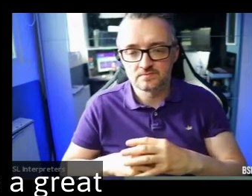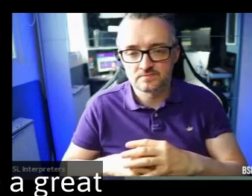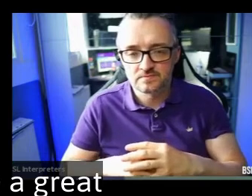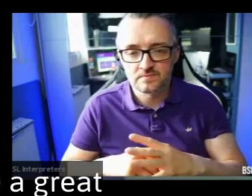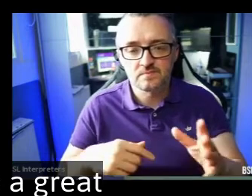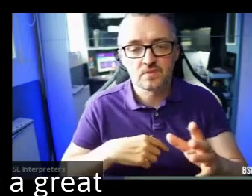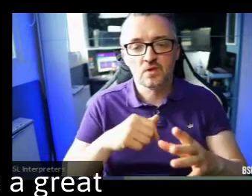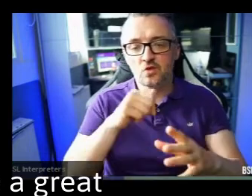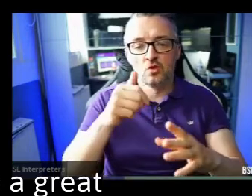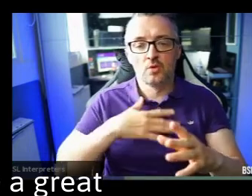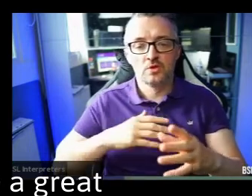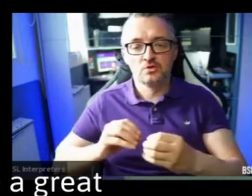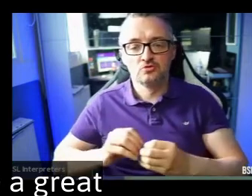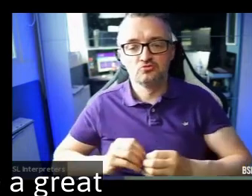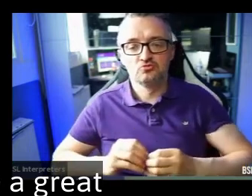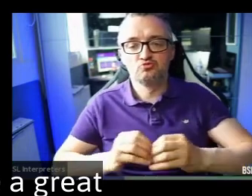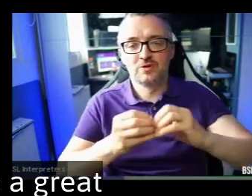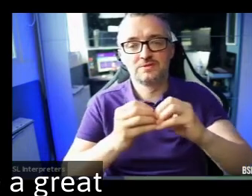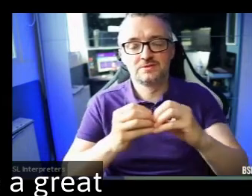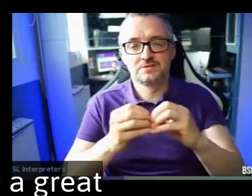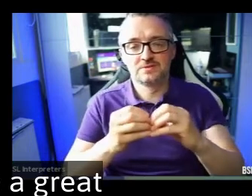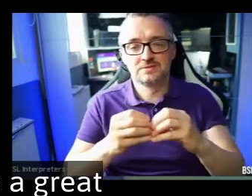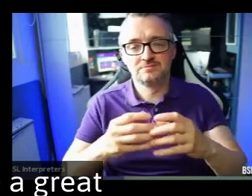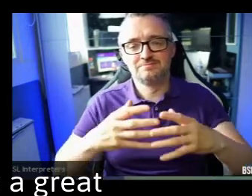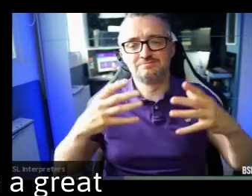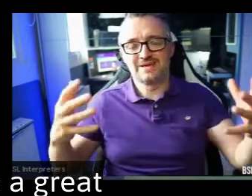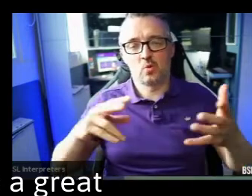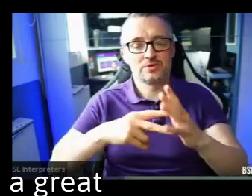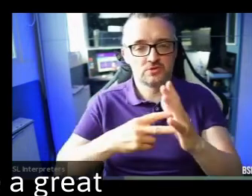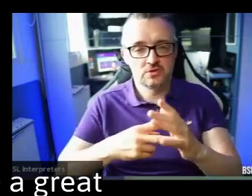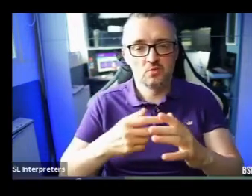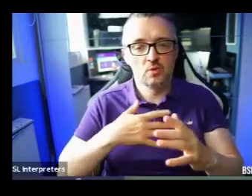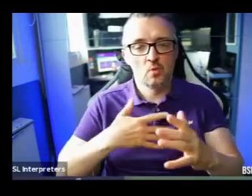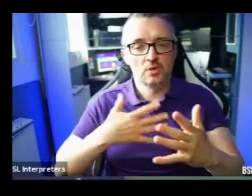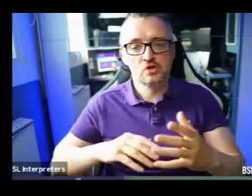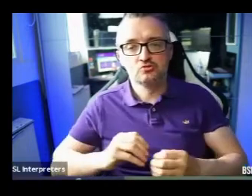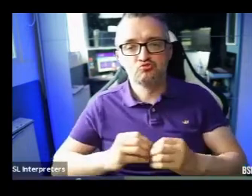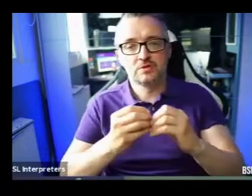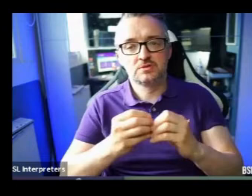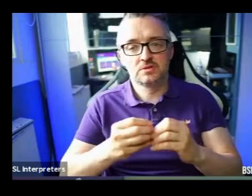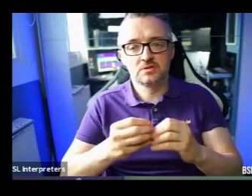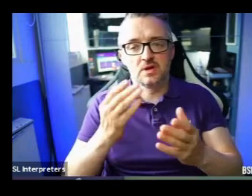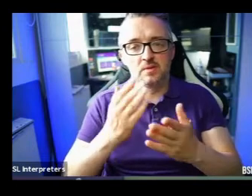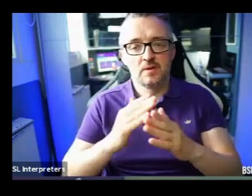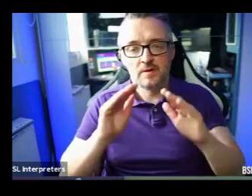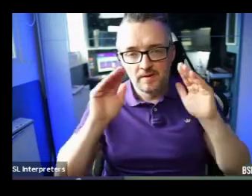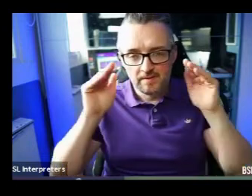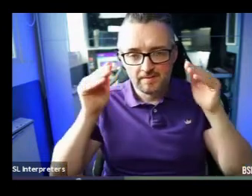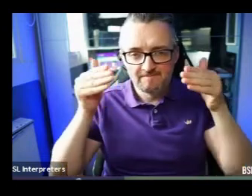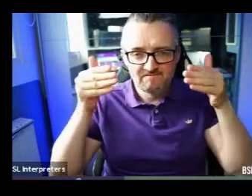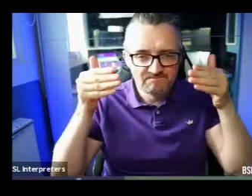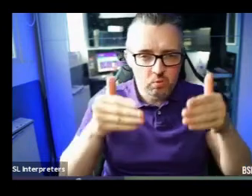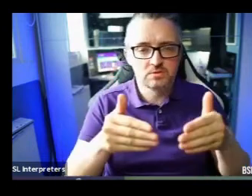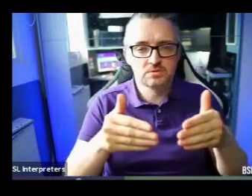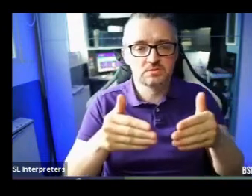Basically, we're not trying to create a great big institution and a great big organisation. We're trying to create a really focused